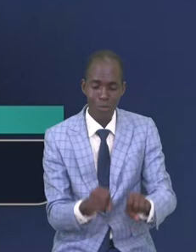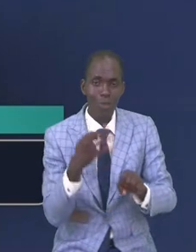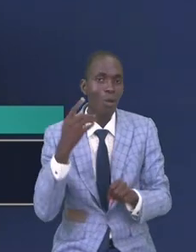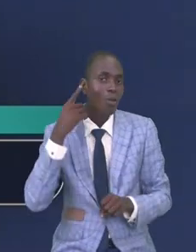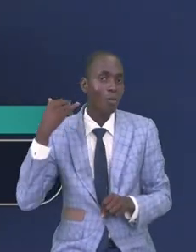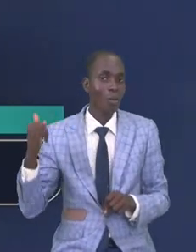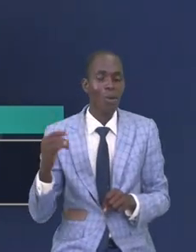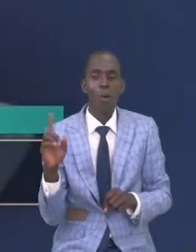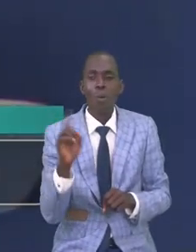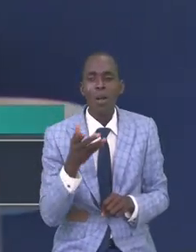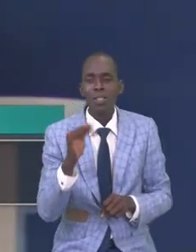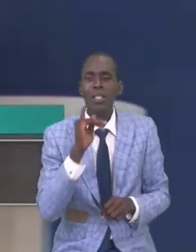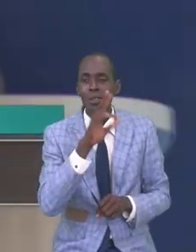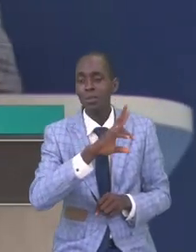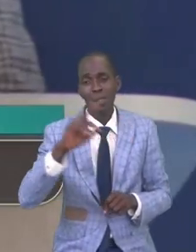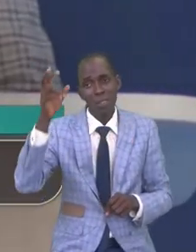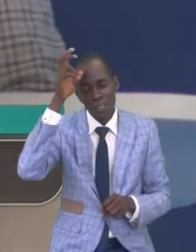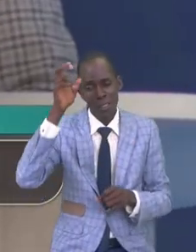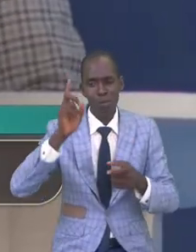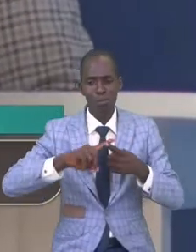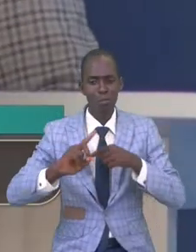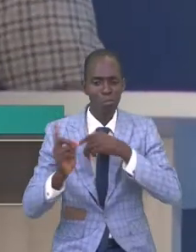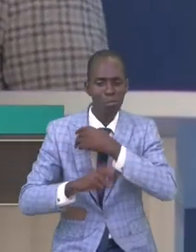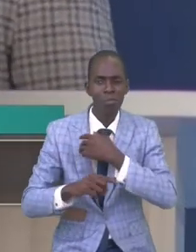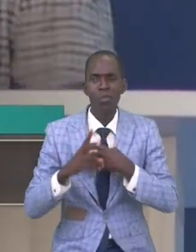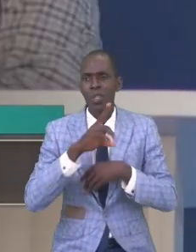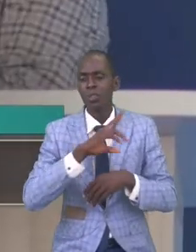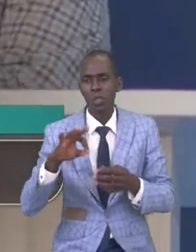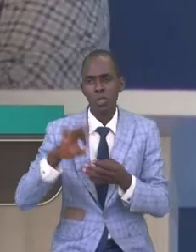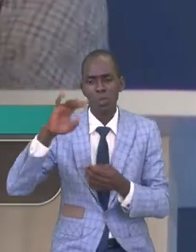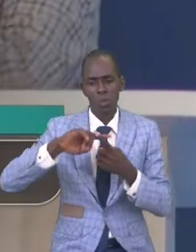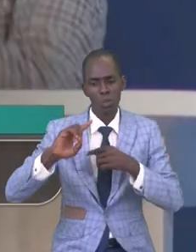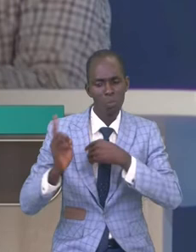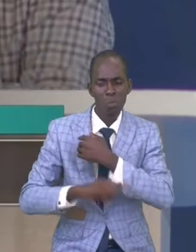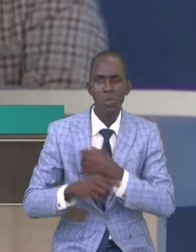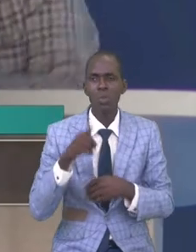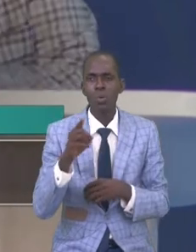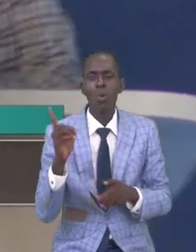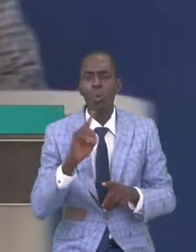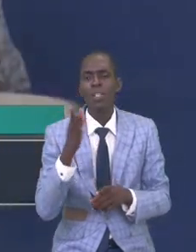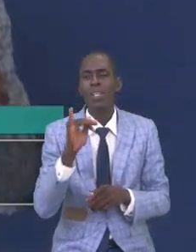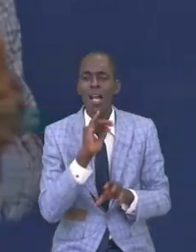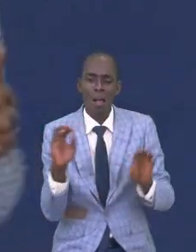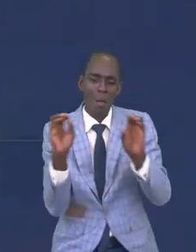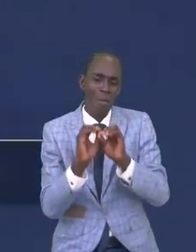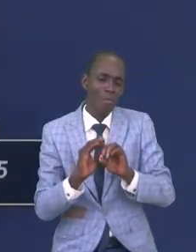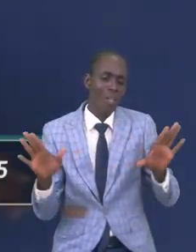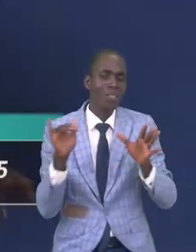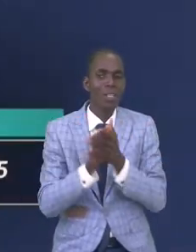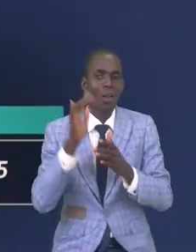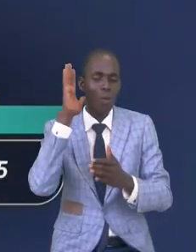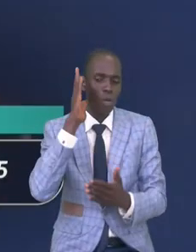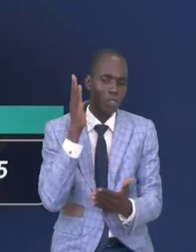no Satan to torture, there's no spirit to torment, and where there is nothing that will hinder